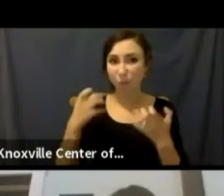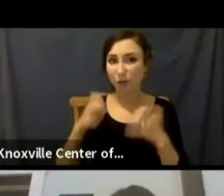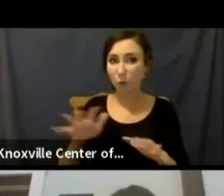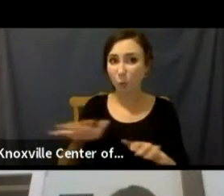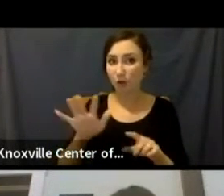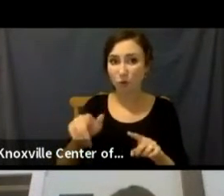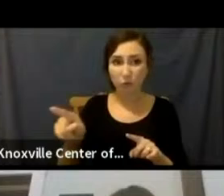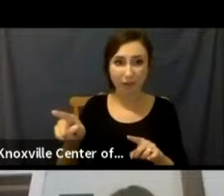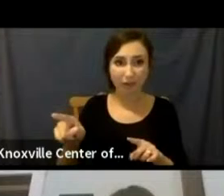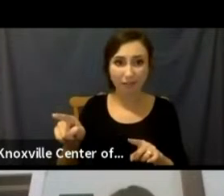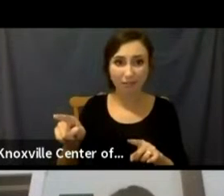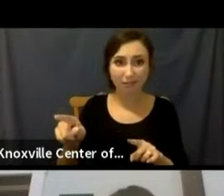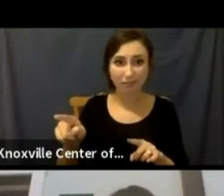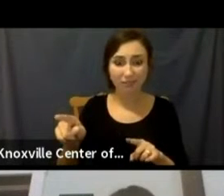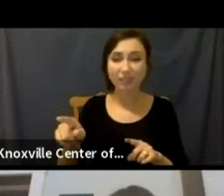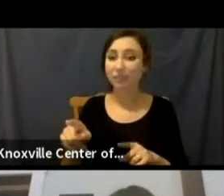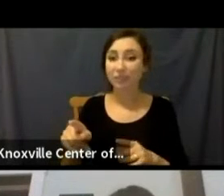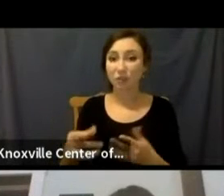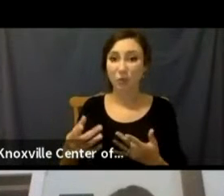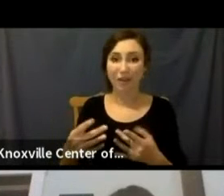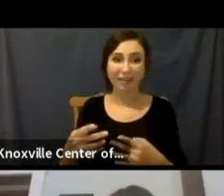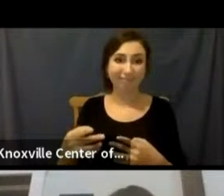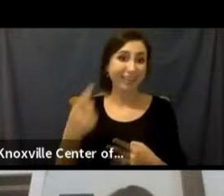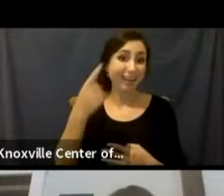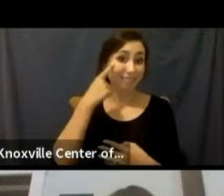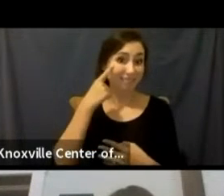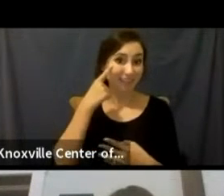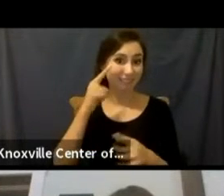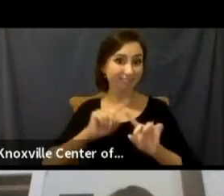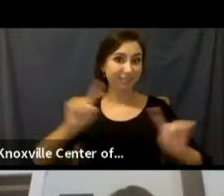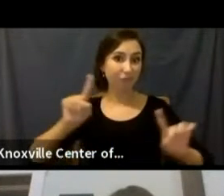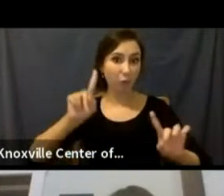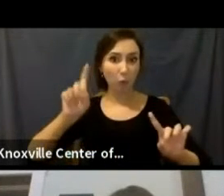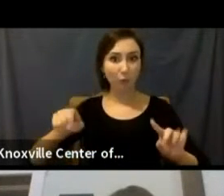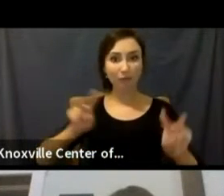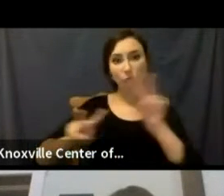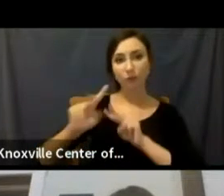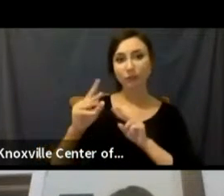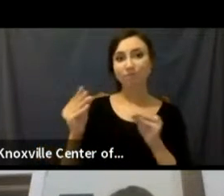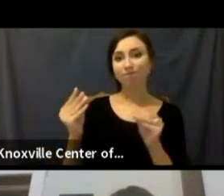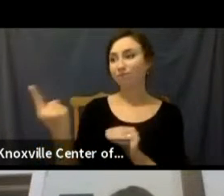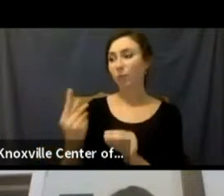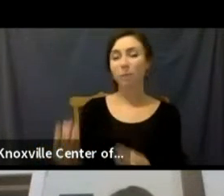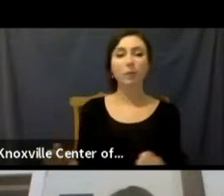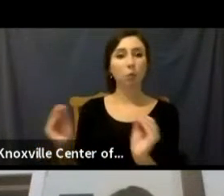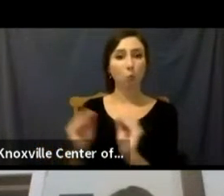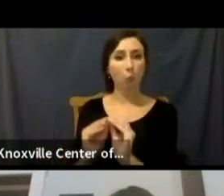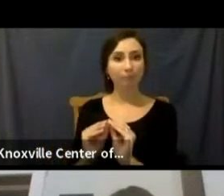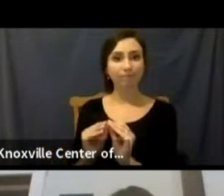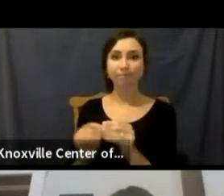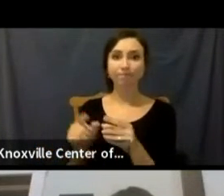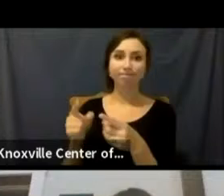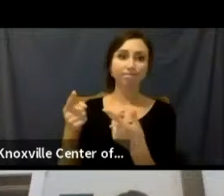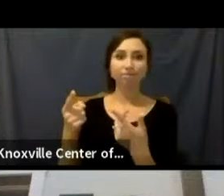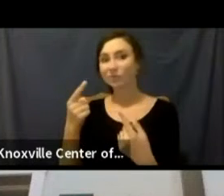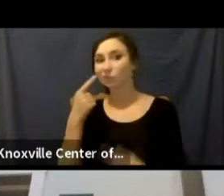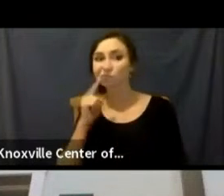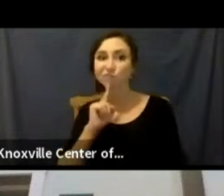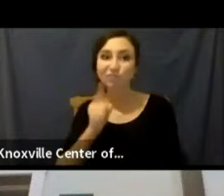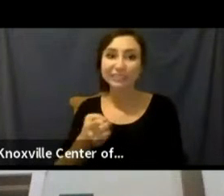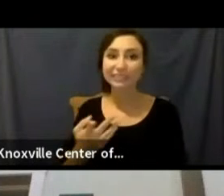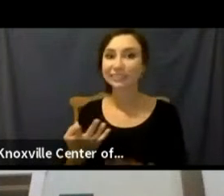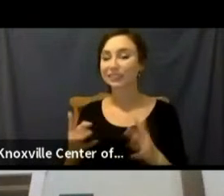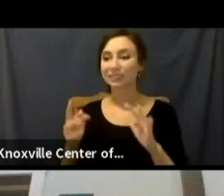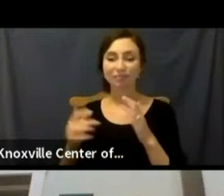way. And instead, I think what we need to do is look at something that's more realistic and is more helpful to the people around